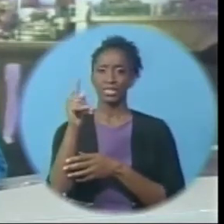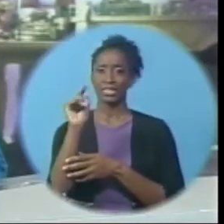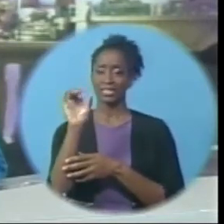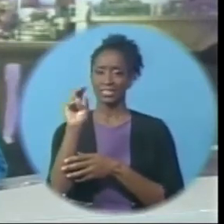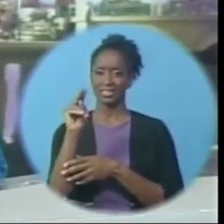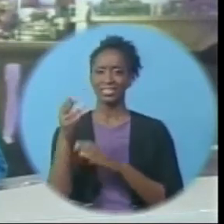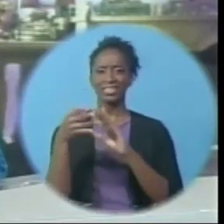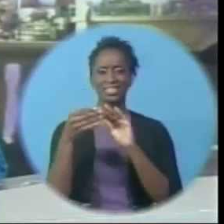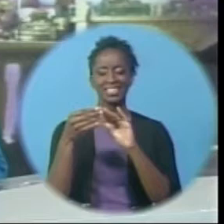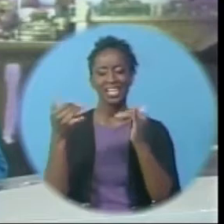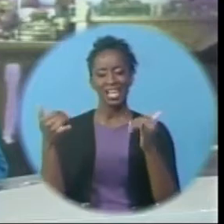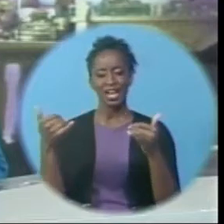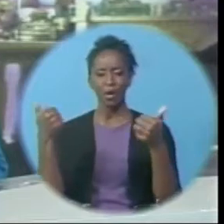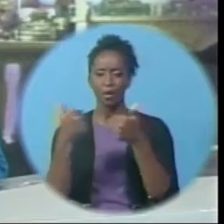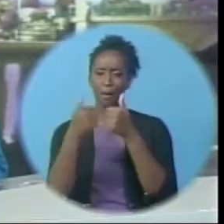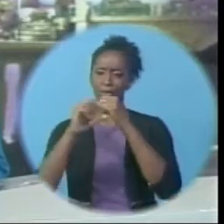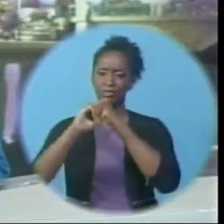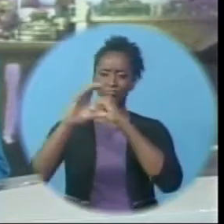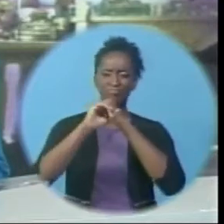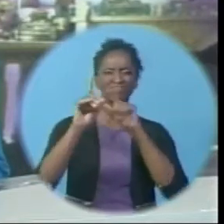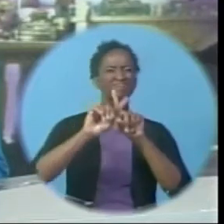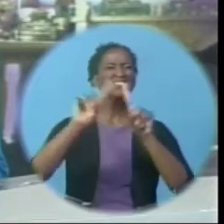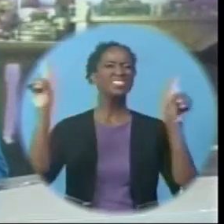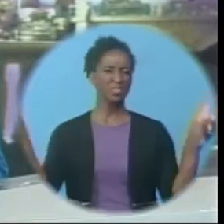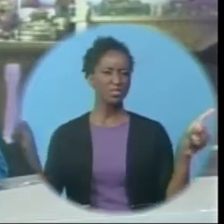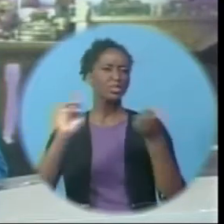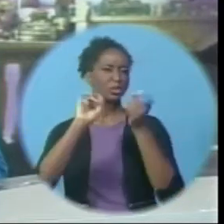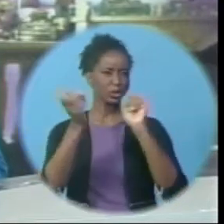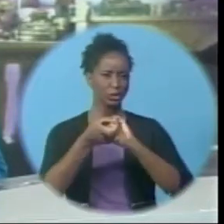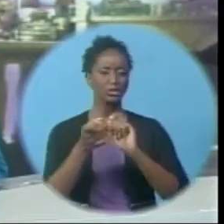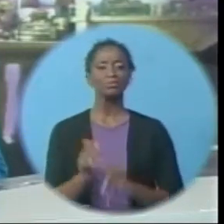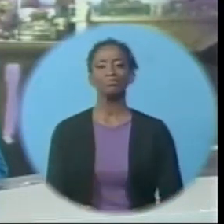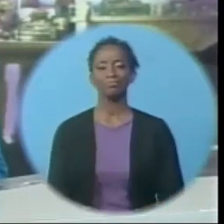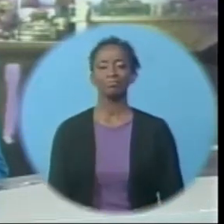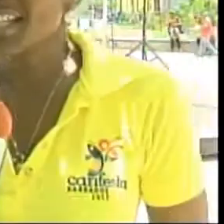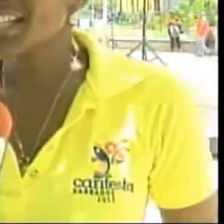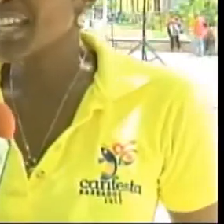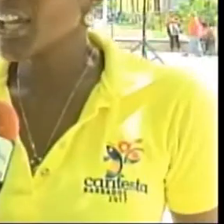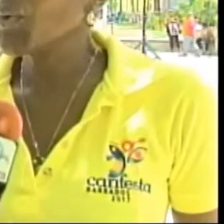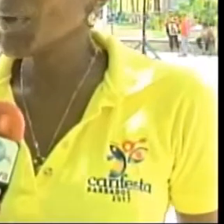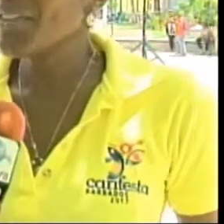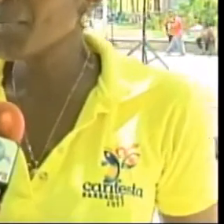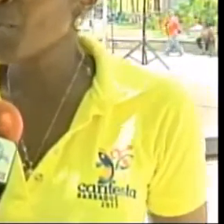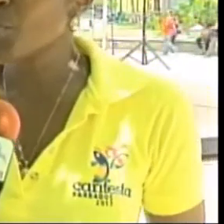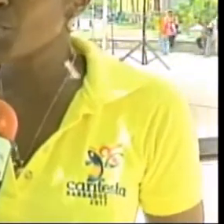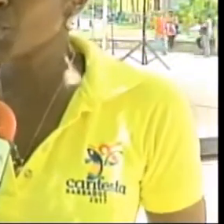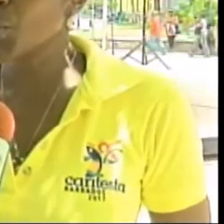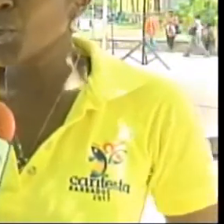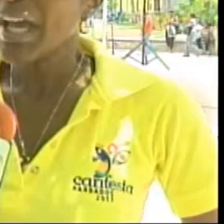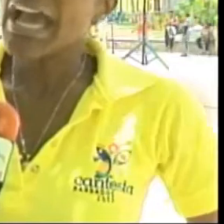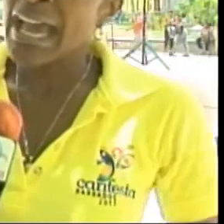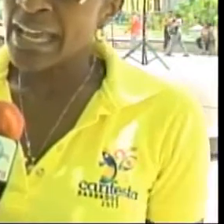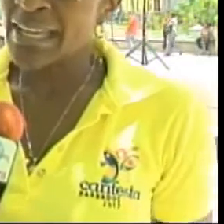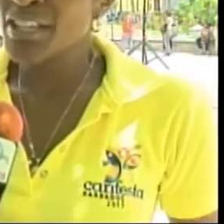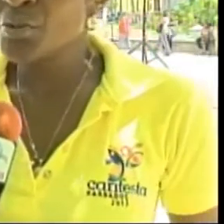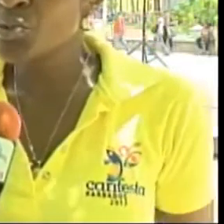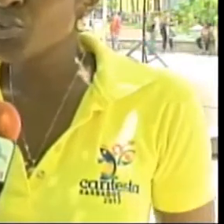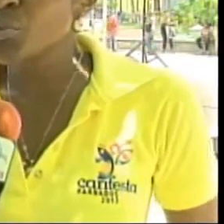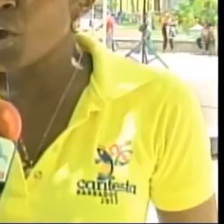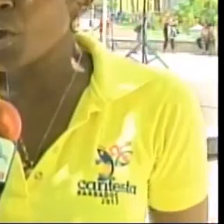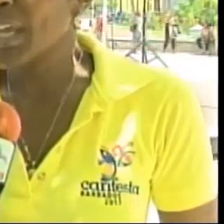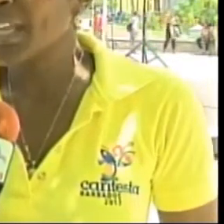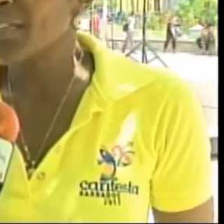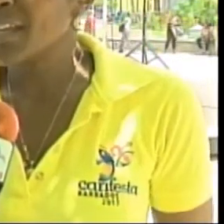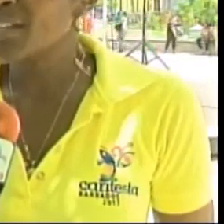the format for promoting the competition. This year we decided to take it away from a road show and the